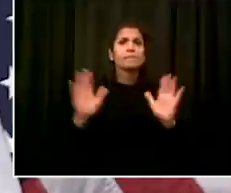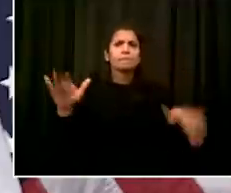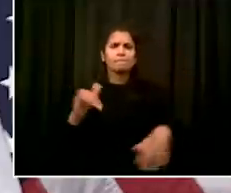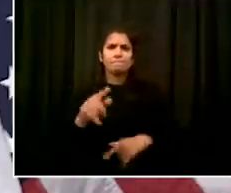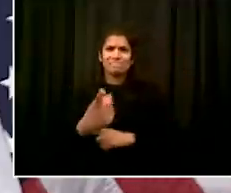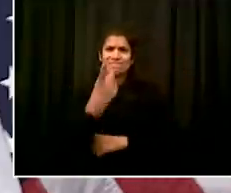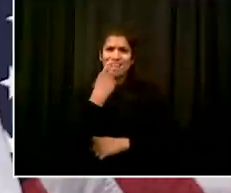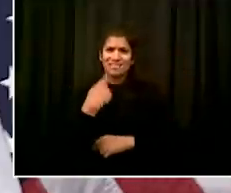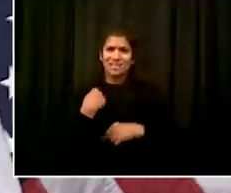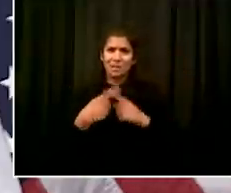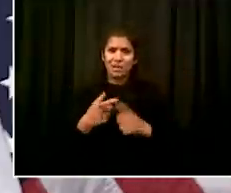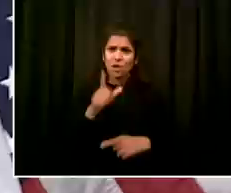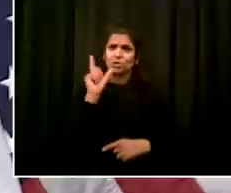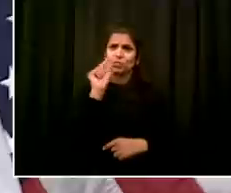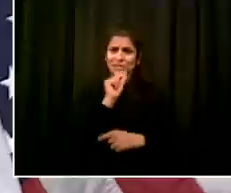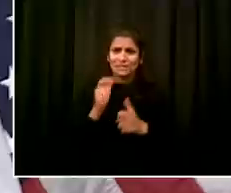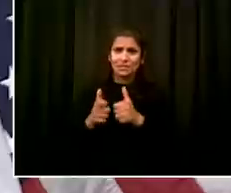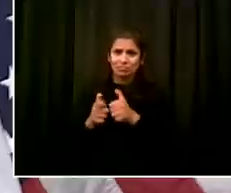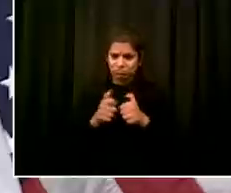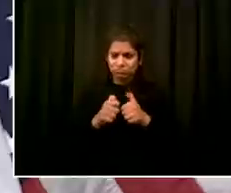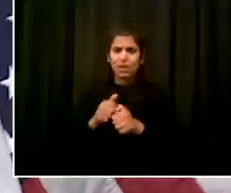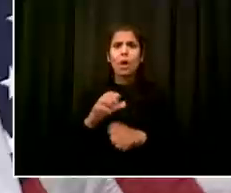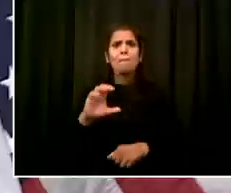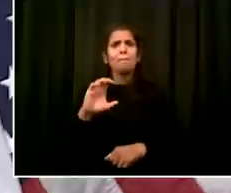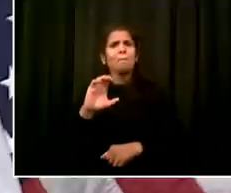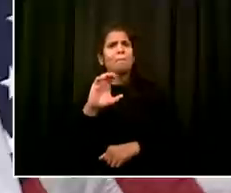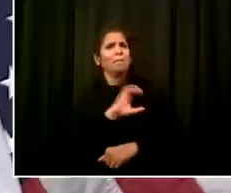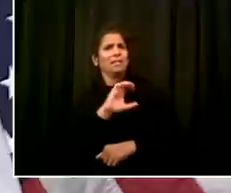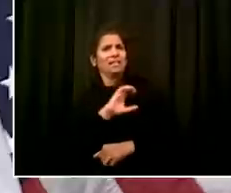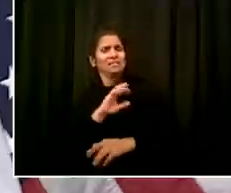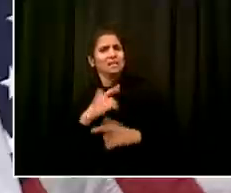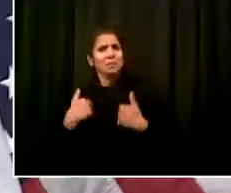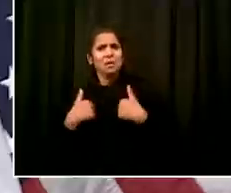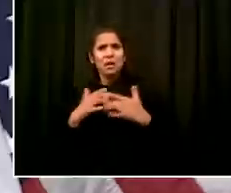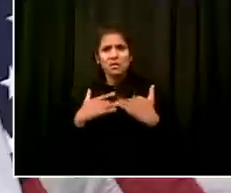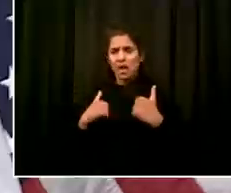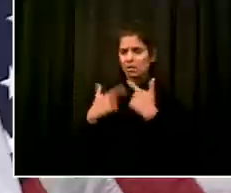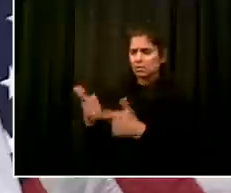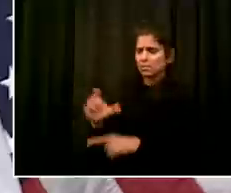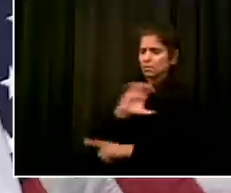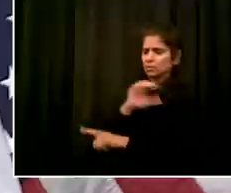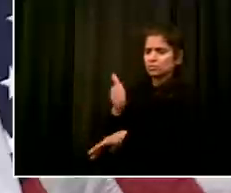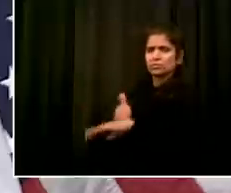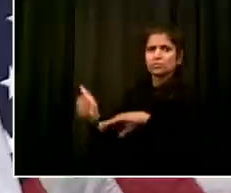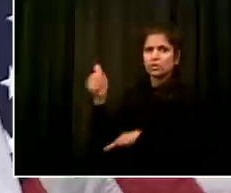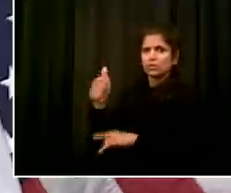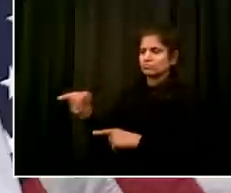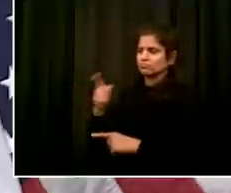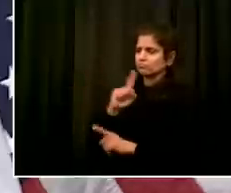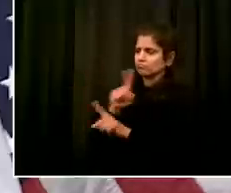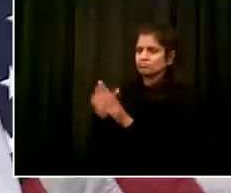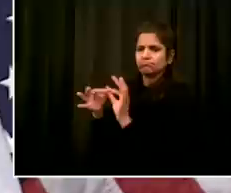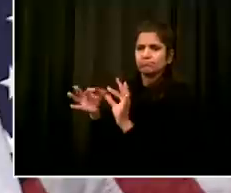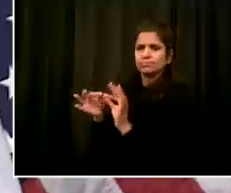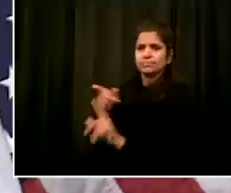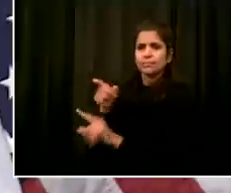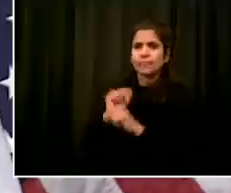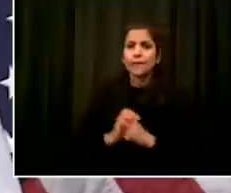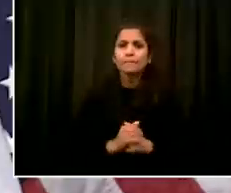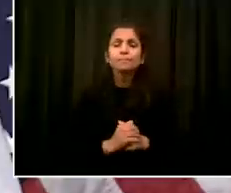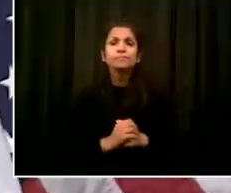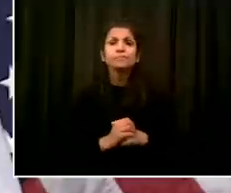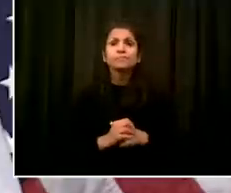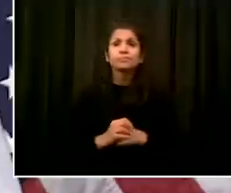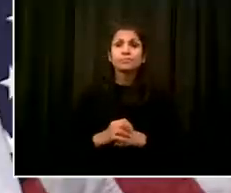think, and I've asked Commissioner, Deputy Commissioner John Miller to keep outlining to all of you that evidence which he can provide. As